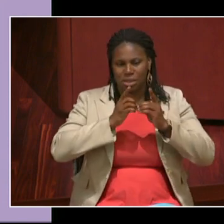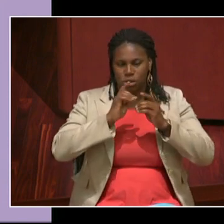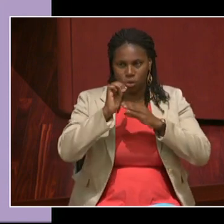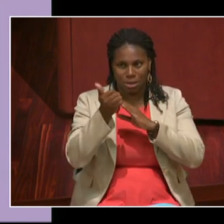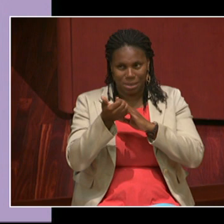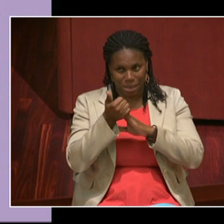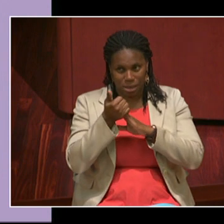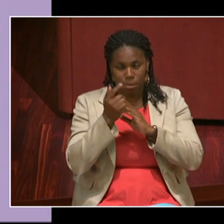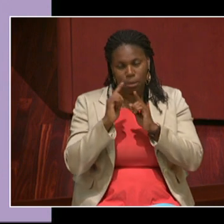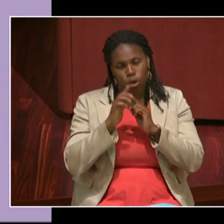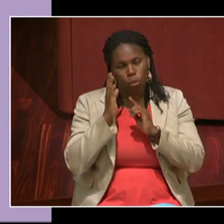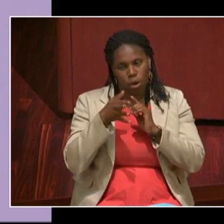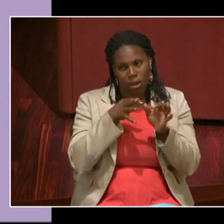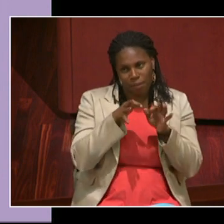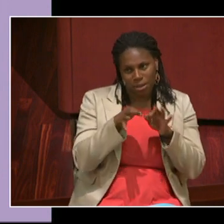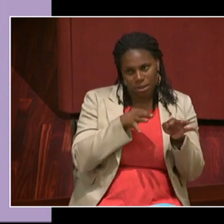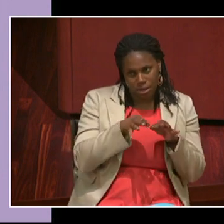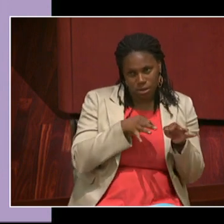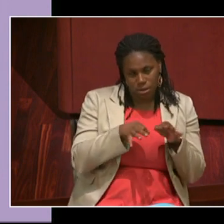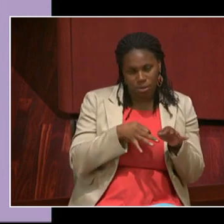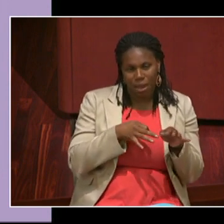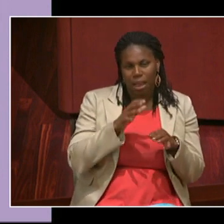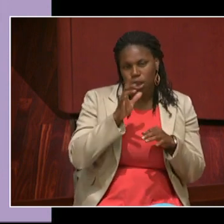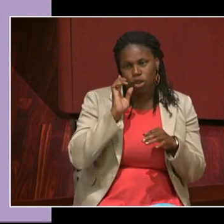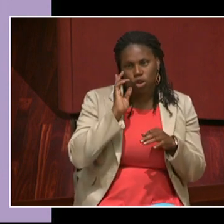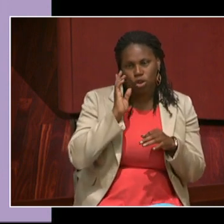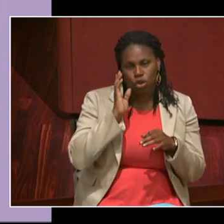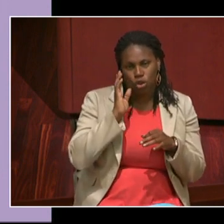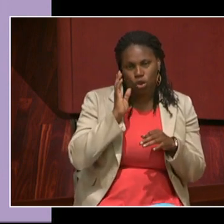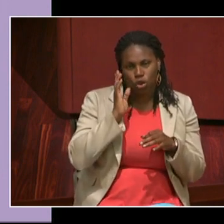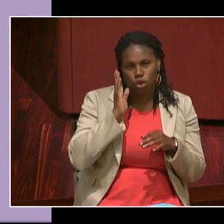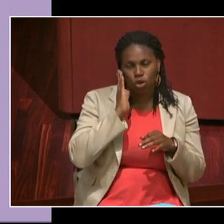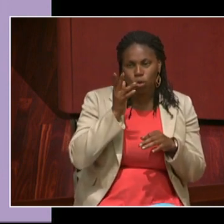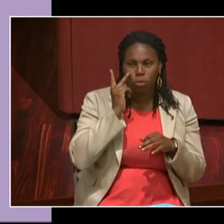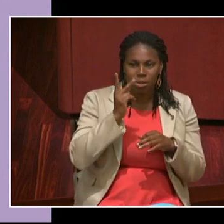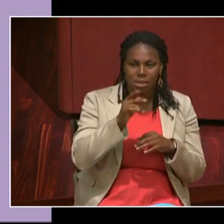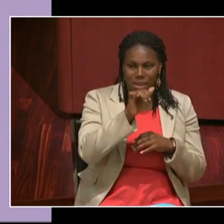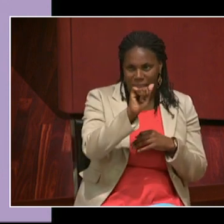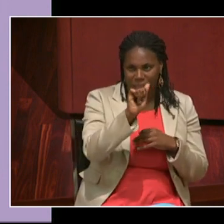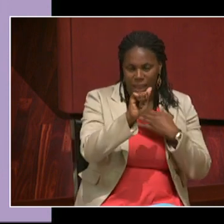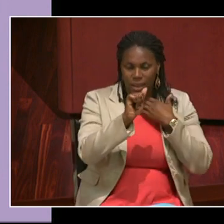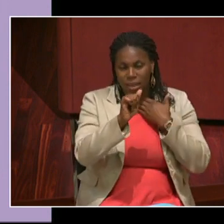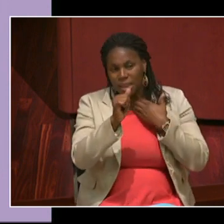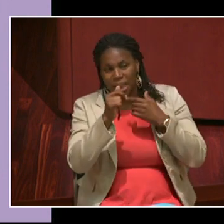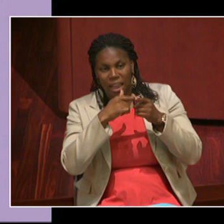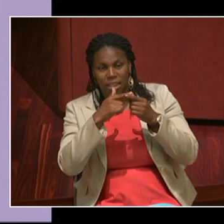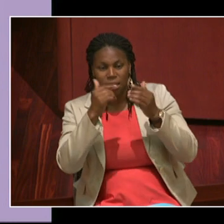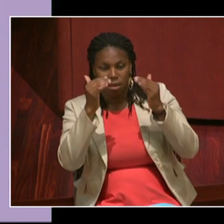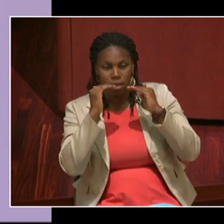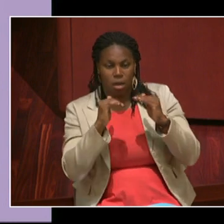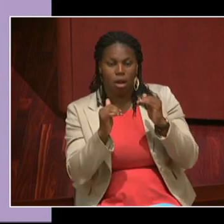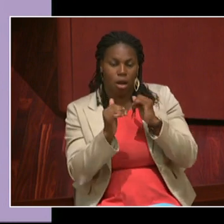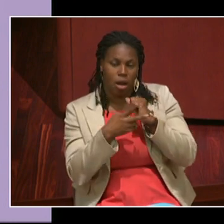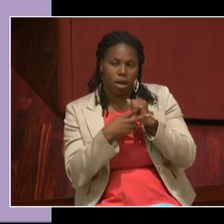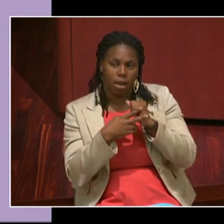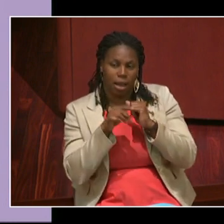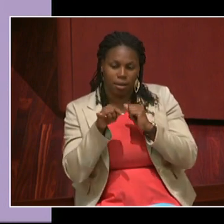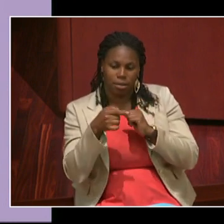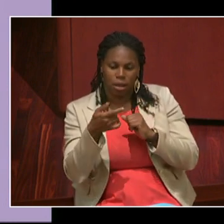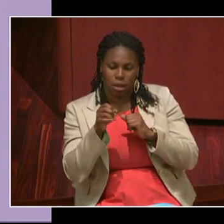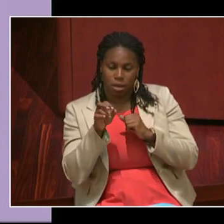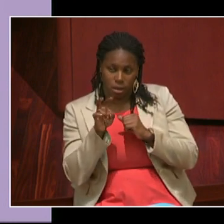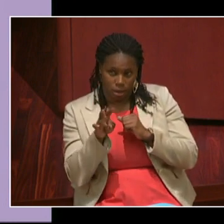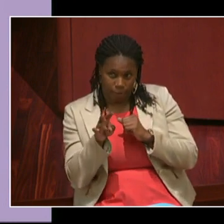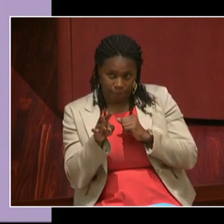getting a description. This is where the A files are going to show up. Below that, you have the archives.gov, which means that they've searched the National